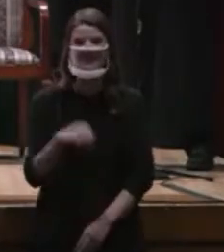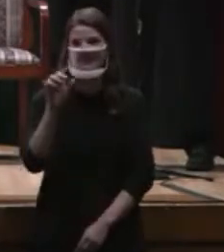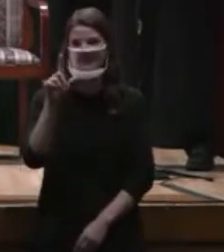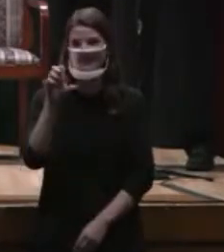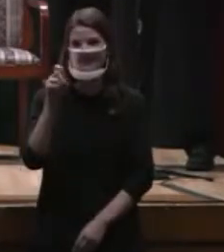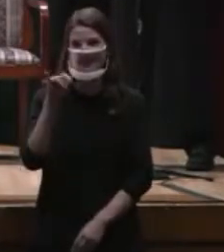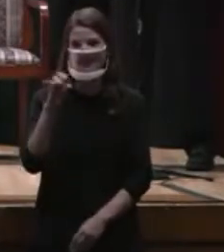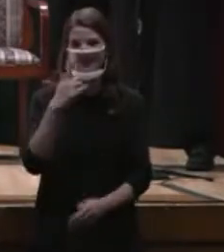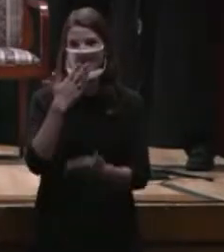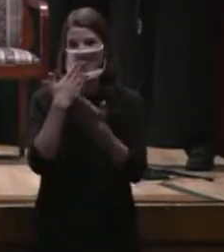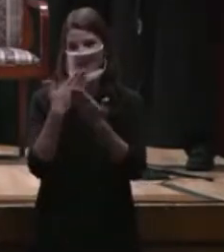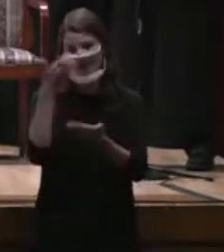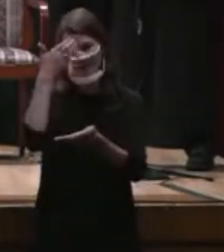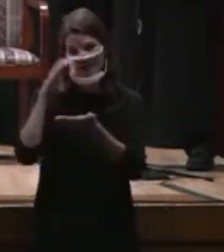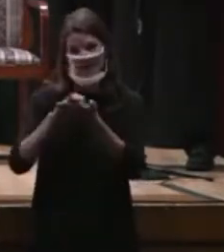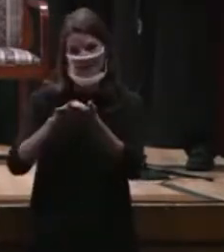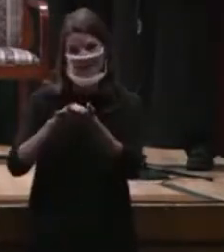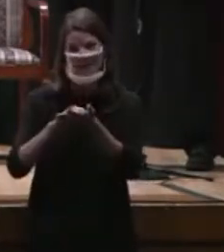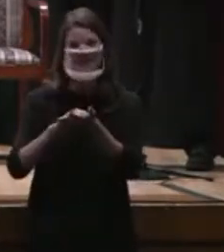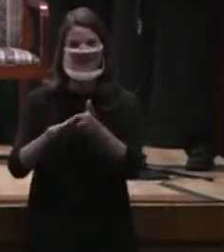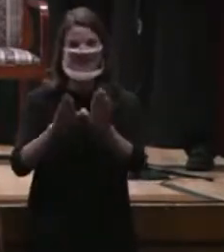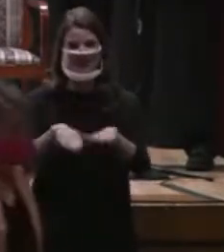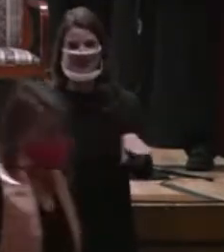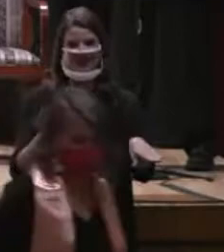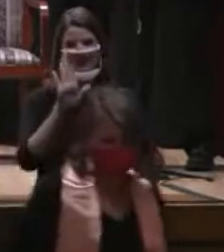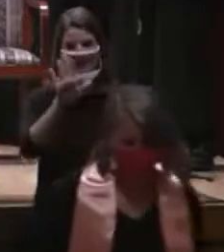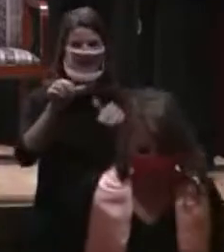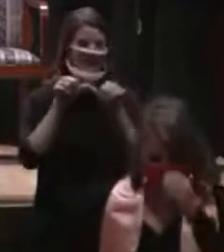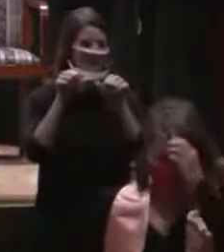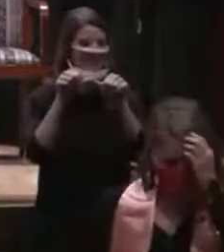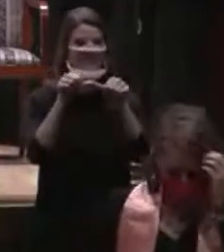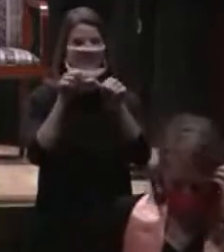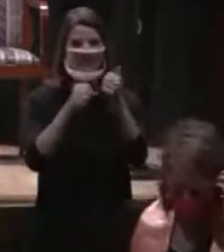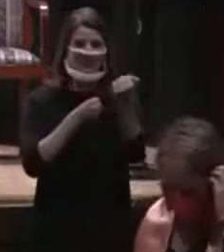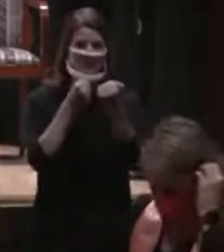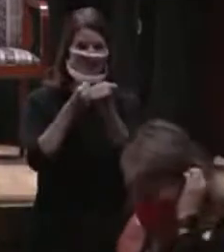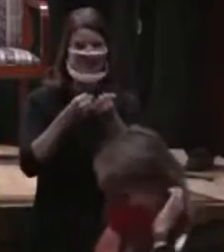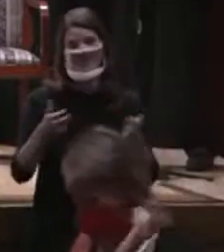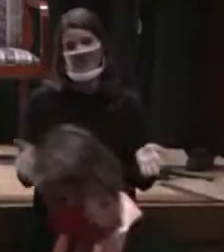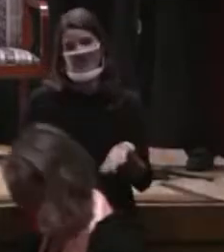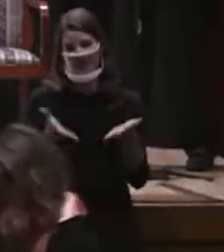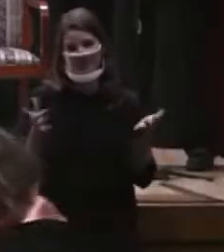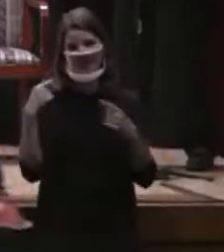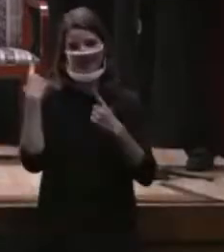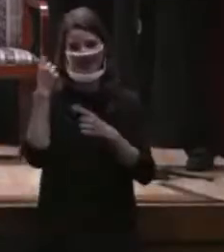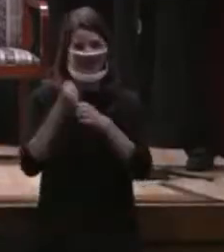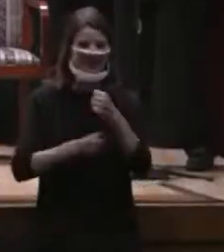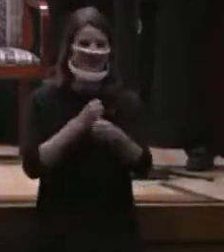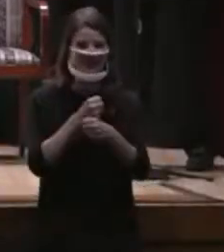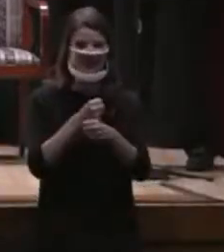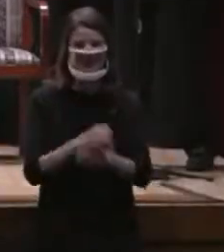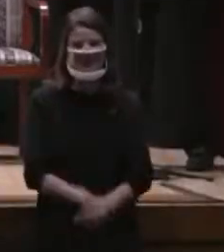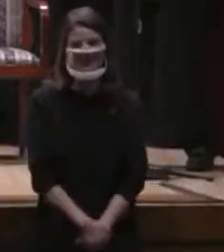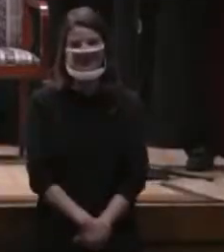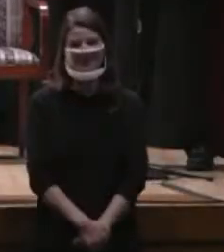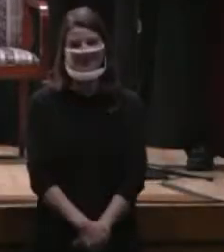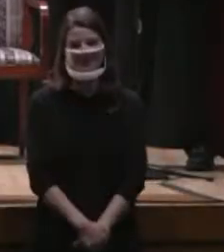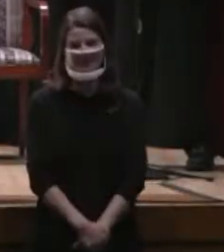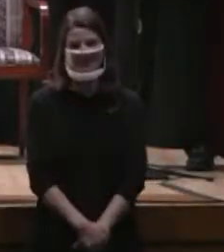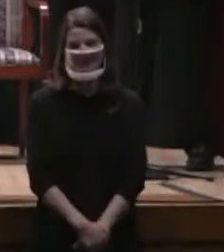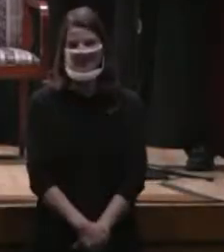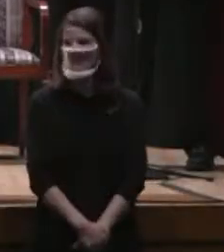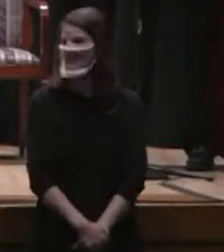Leslie would like to thank her husband and children for their unwavering support and encouragement this past year.